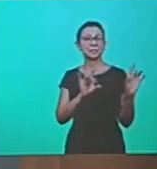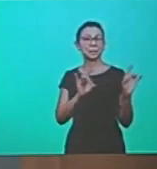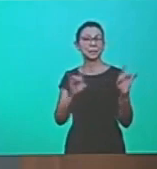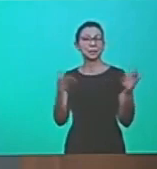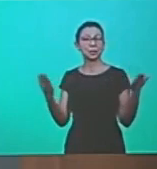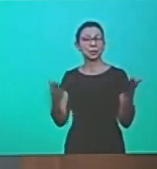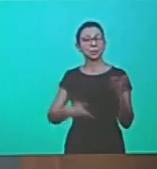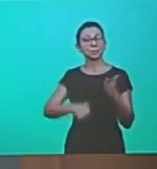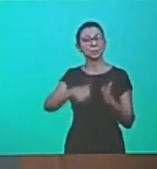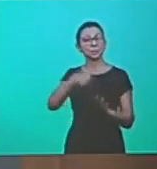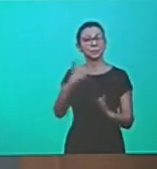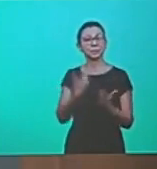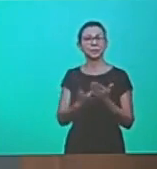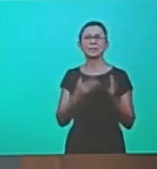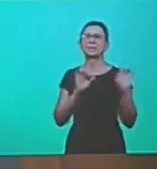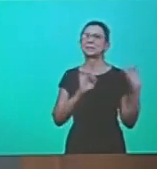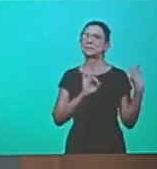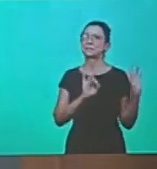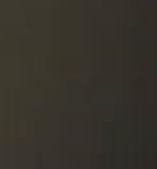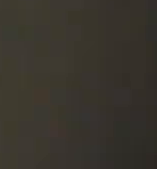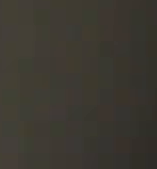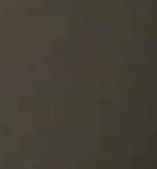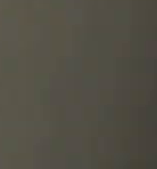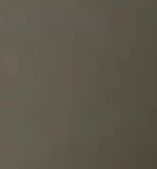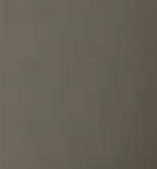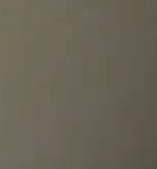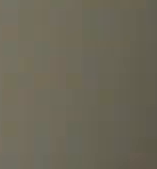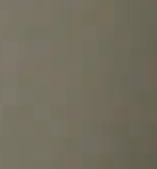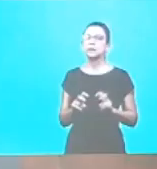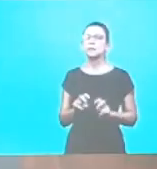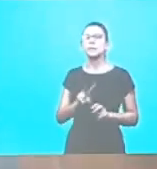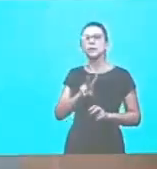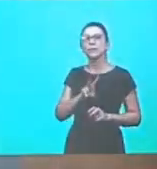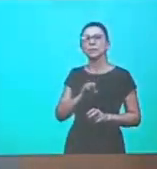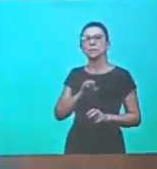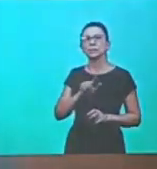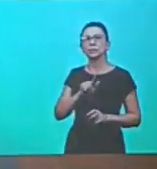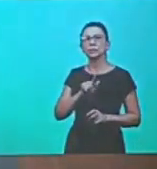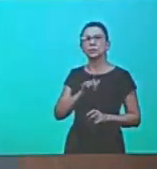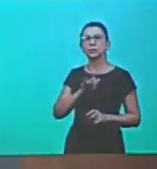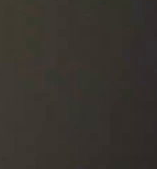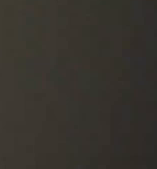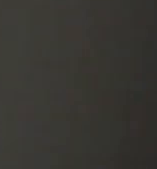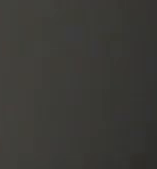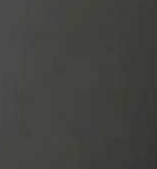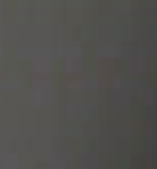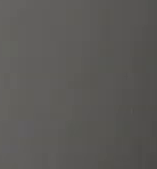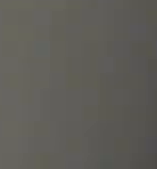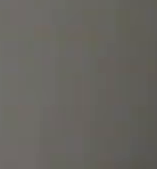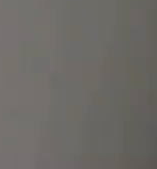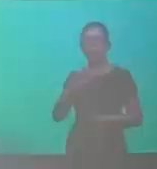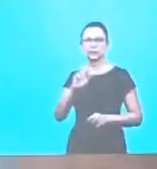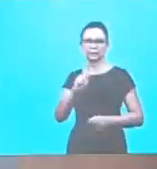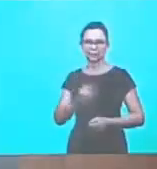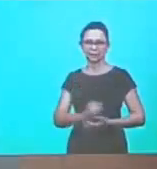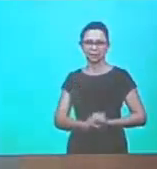a series of special classes, and today is the first special class that's going to talk about